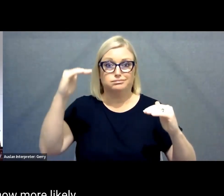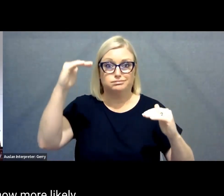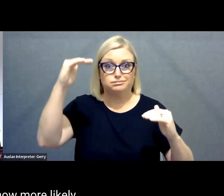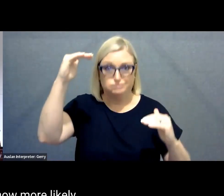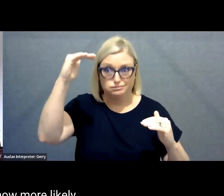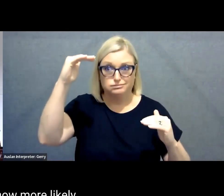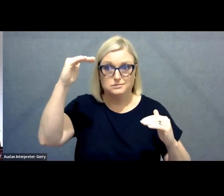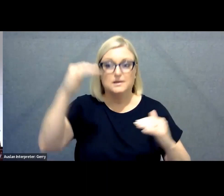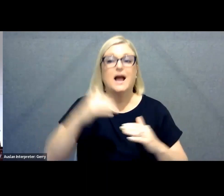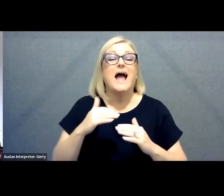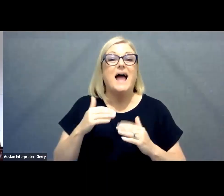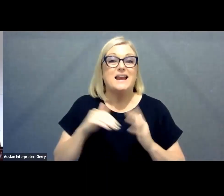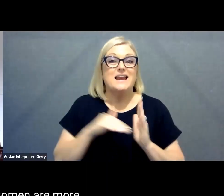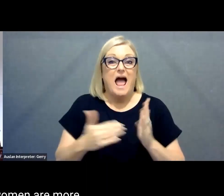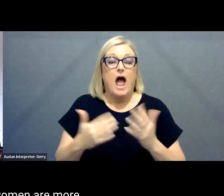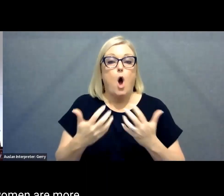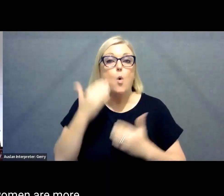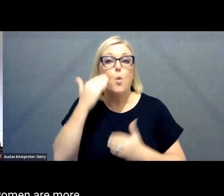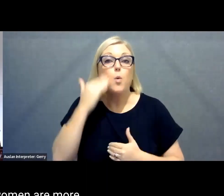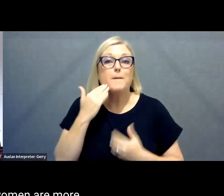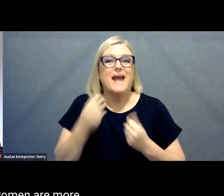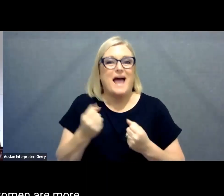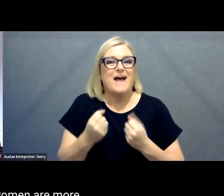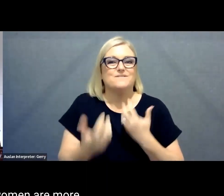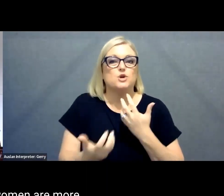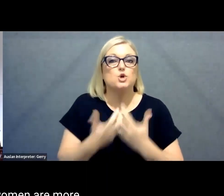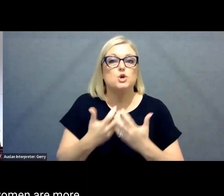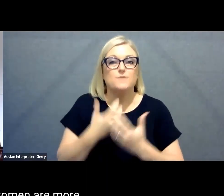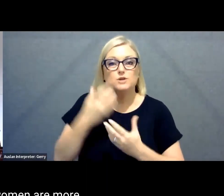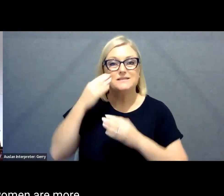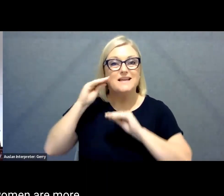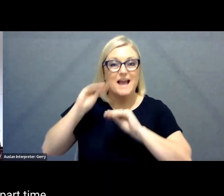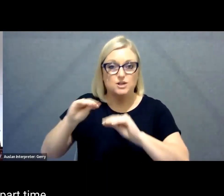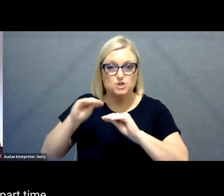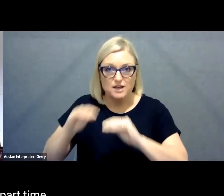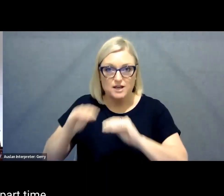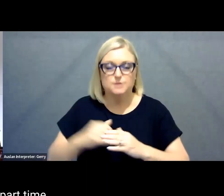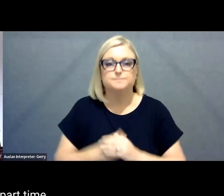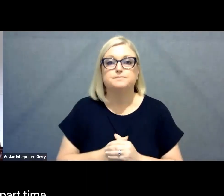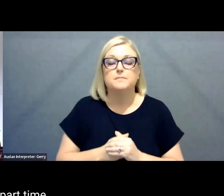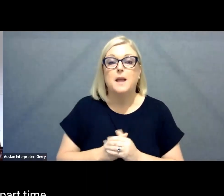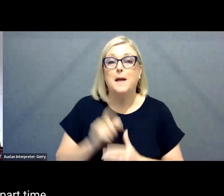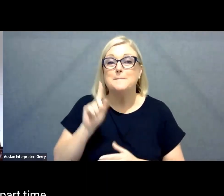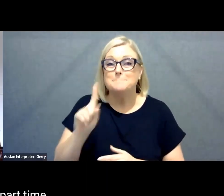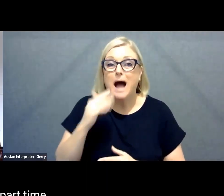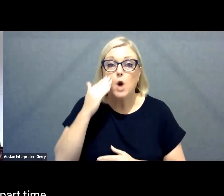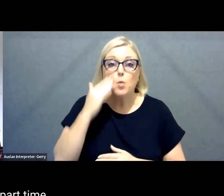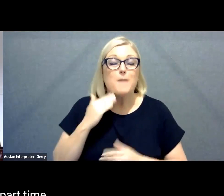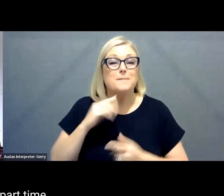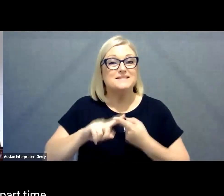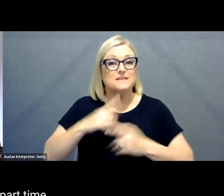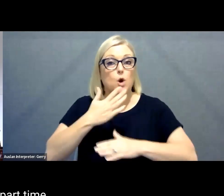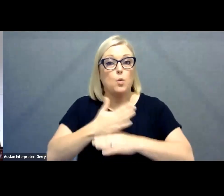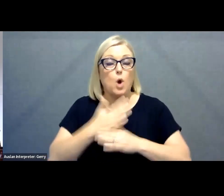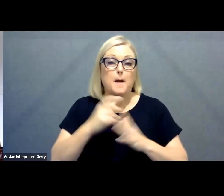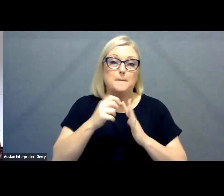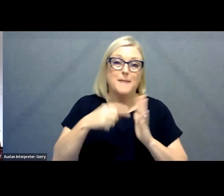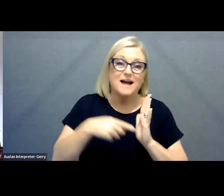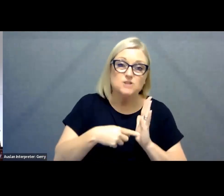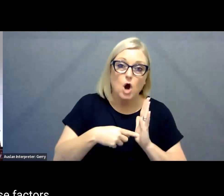tertiary educated. Despite this, women are more likely to work in jobs that are part-time, insecure, and